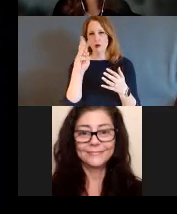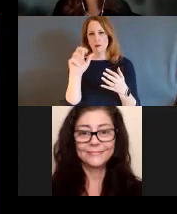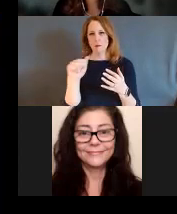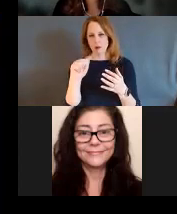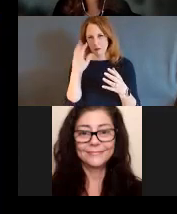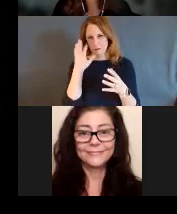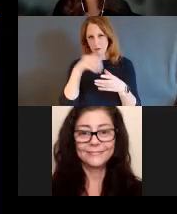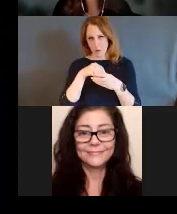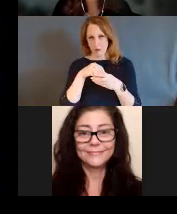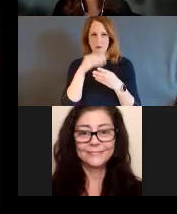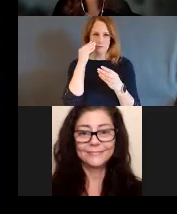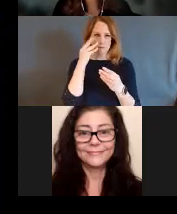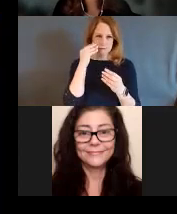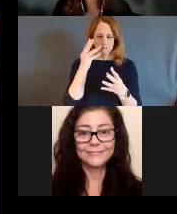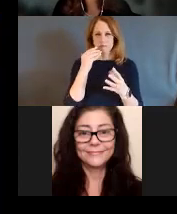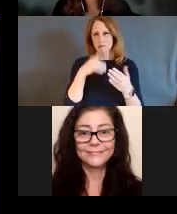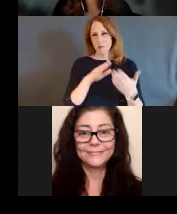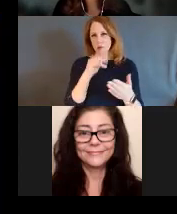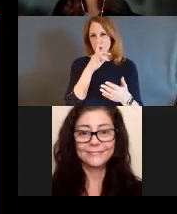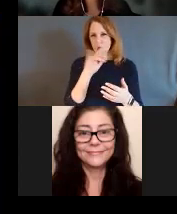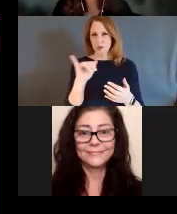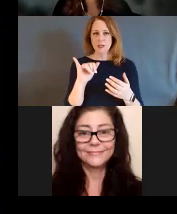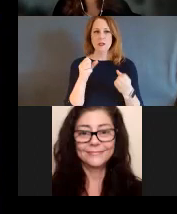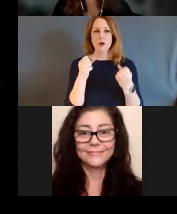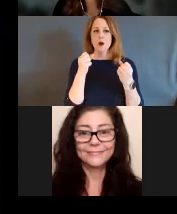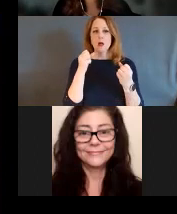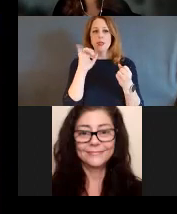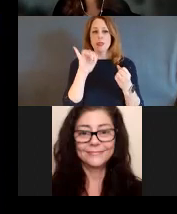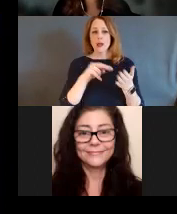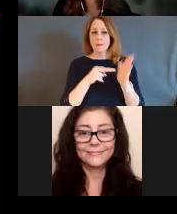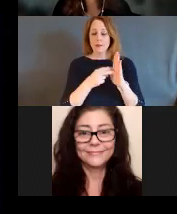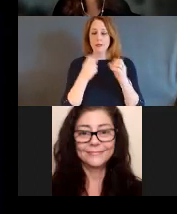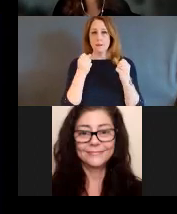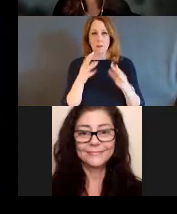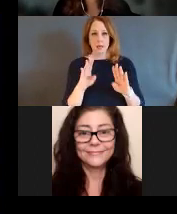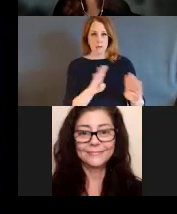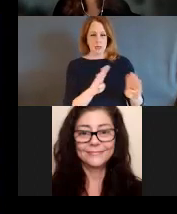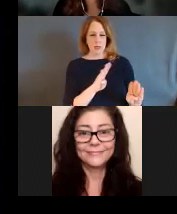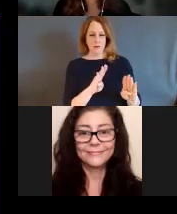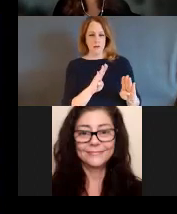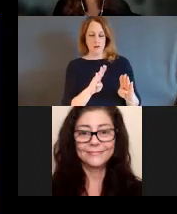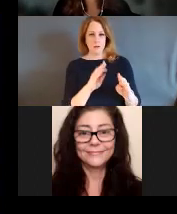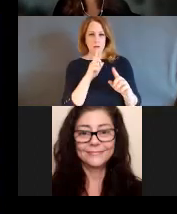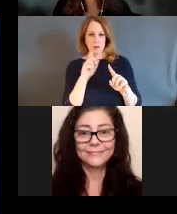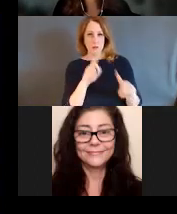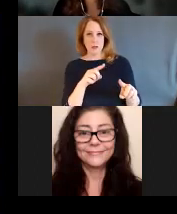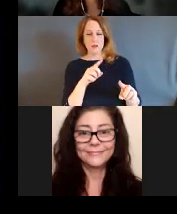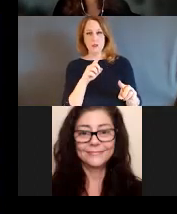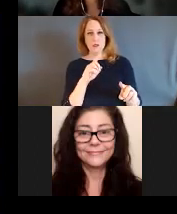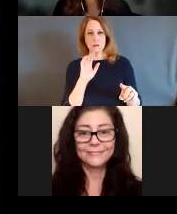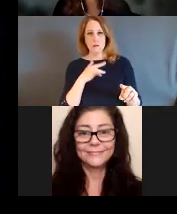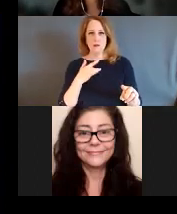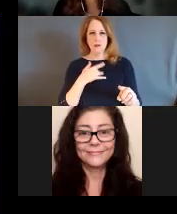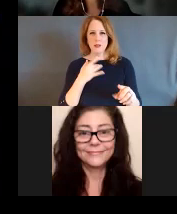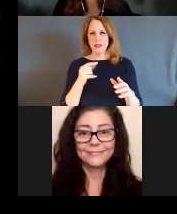on the recognition that many behaviors and responses, often seen as symptoms expressed by survivors and consumers,